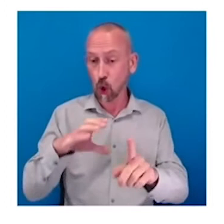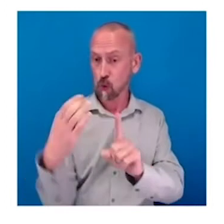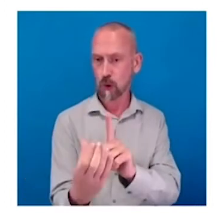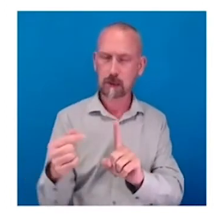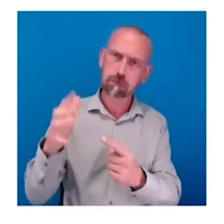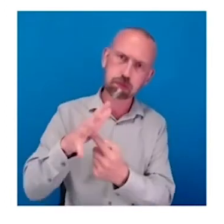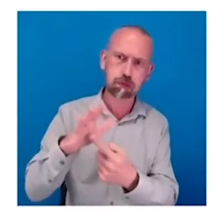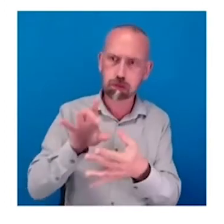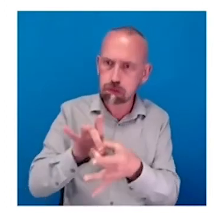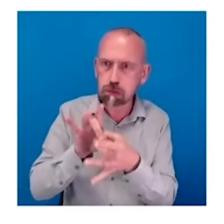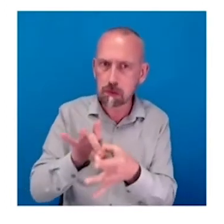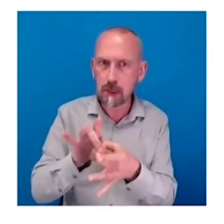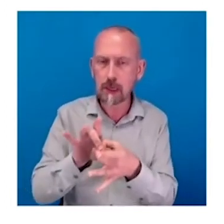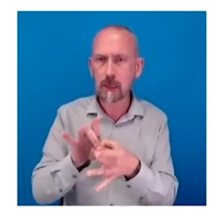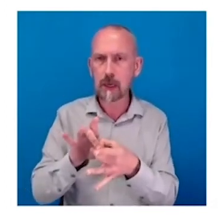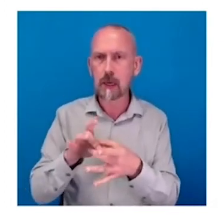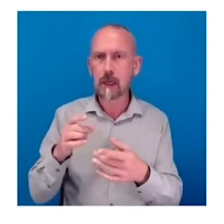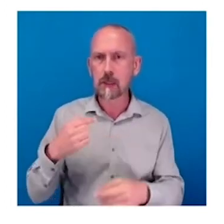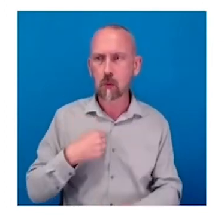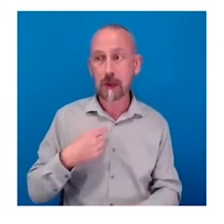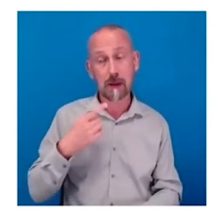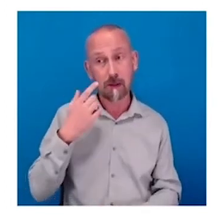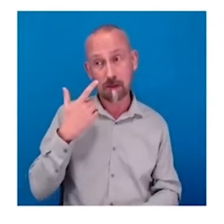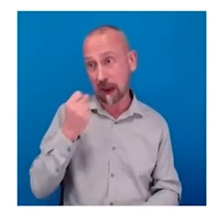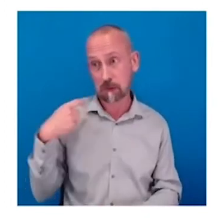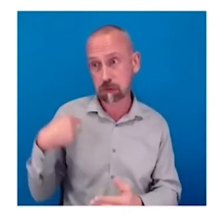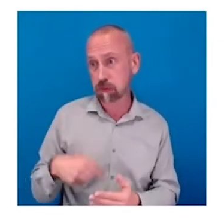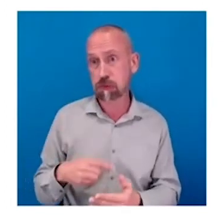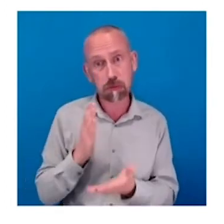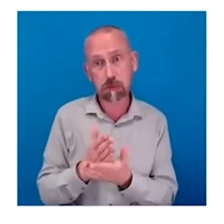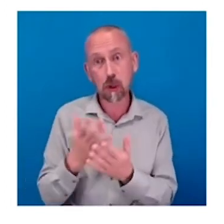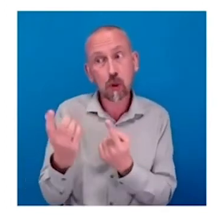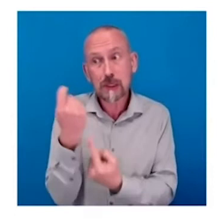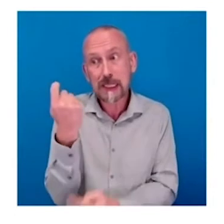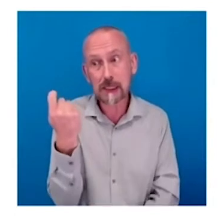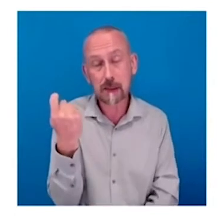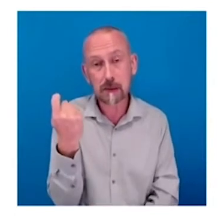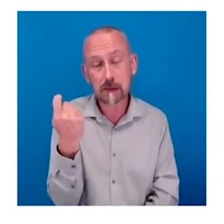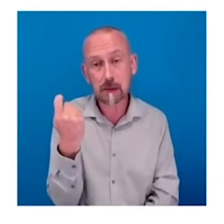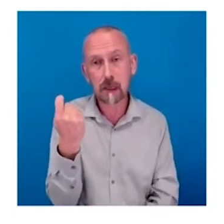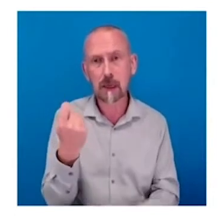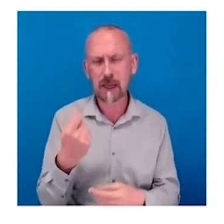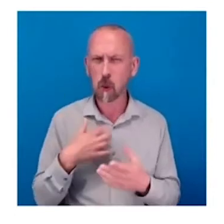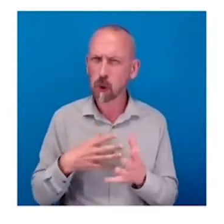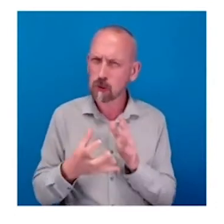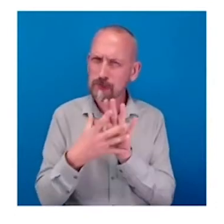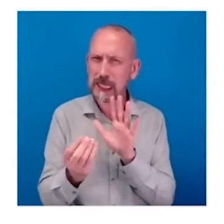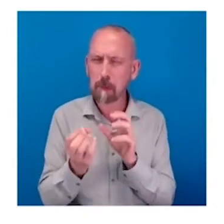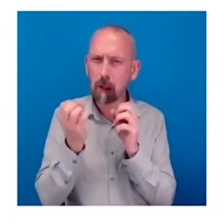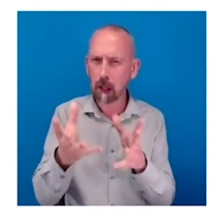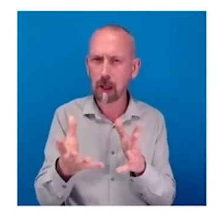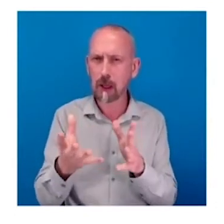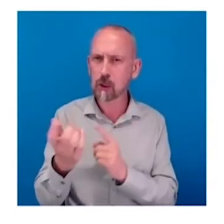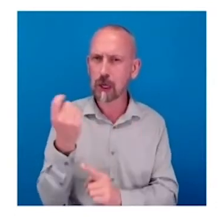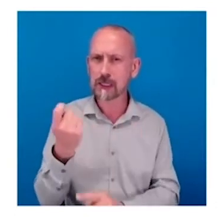we found success in that. I'm going to give success in one area that I talk about, and lots of people have heard me